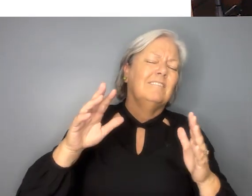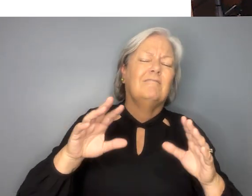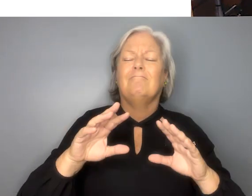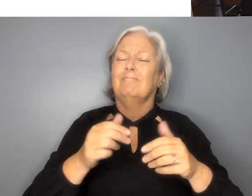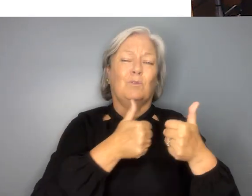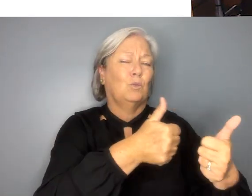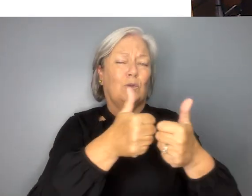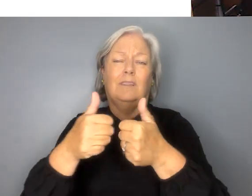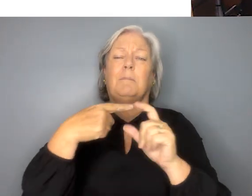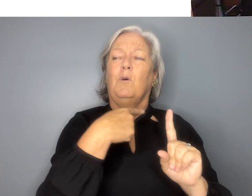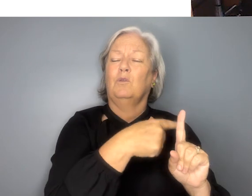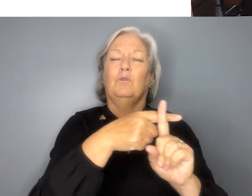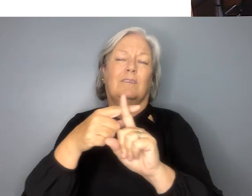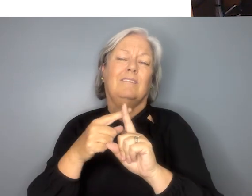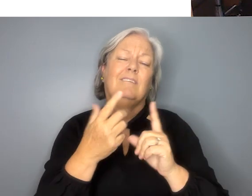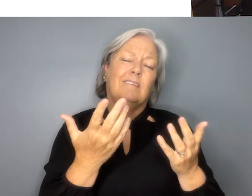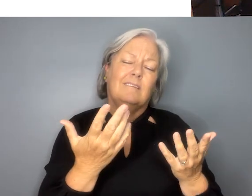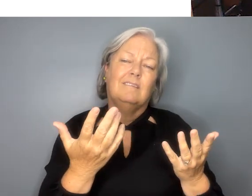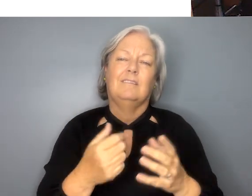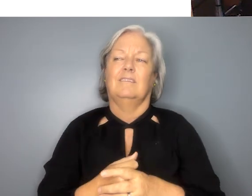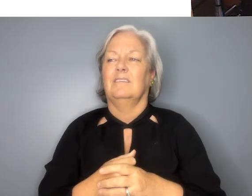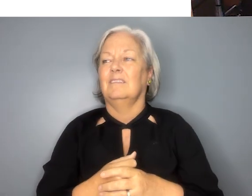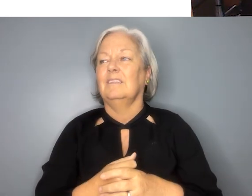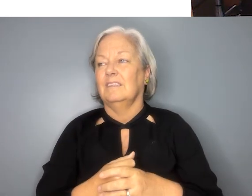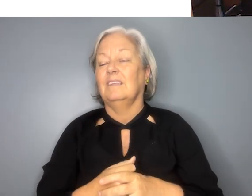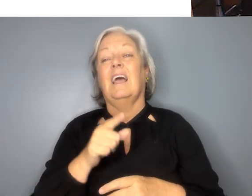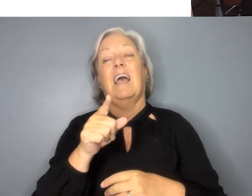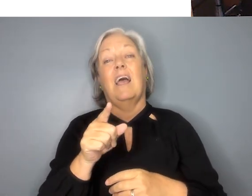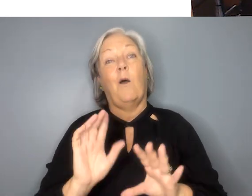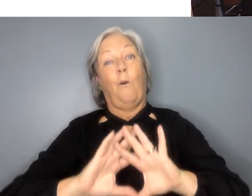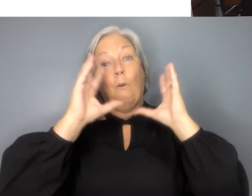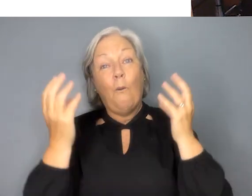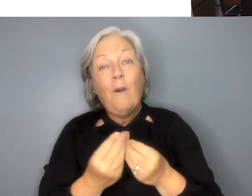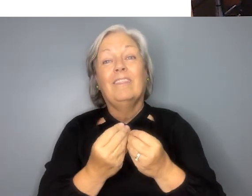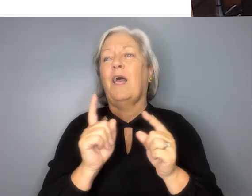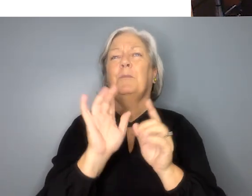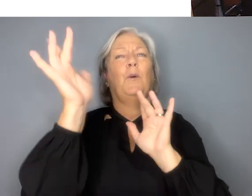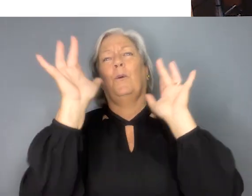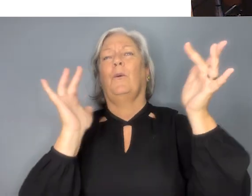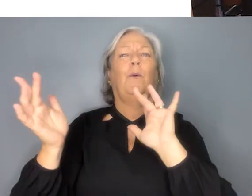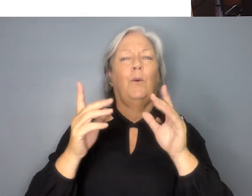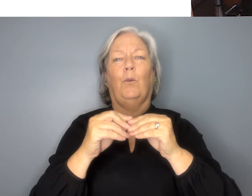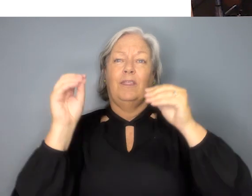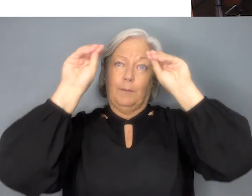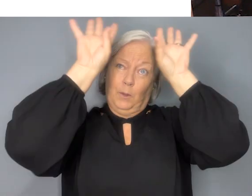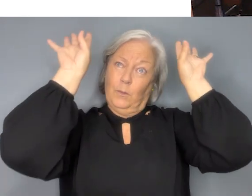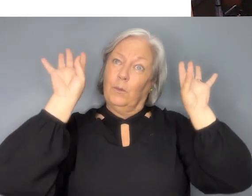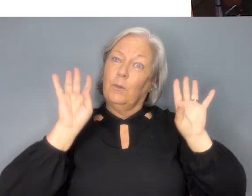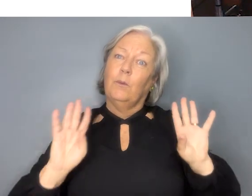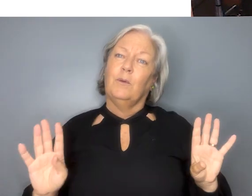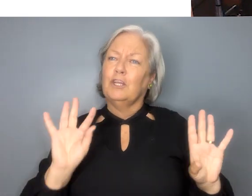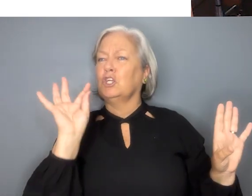missed a lot of the stuff and issues that are still happening within our communities. So it's not all feather boas and glitter and glamour and big